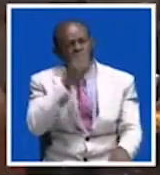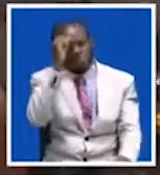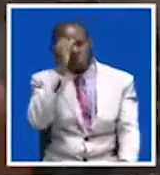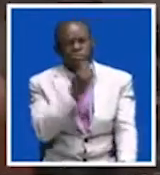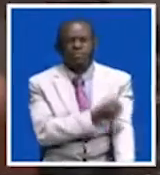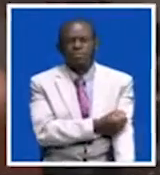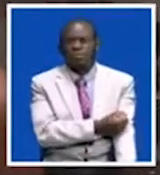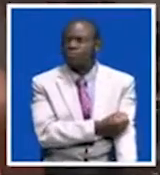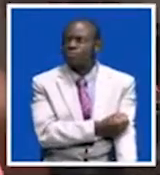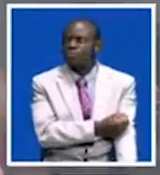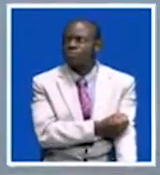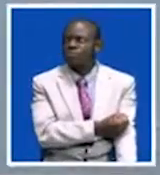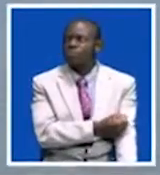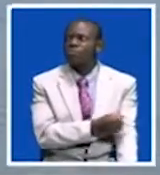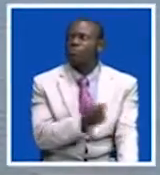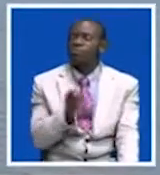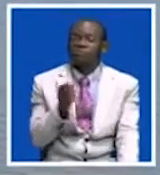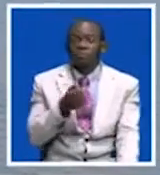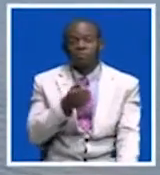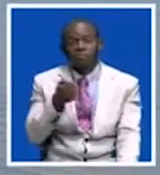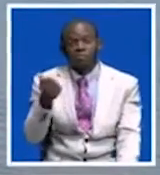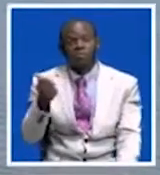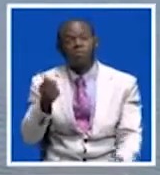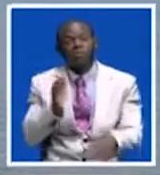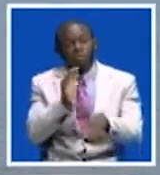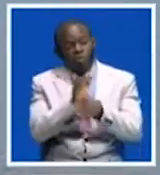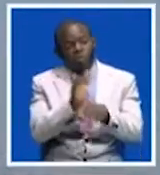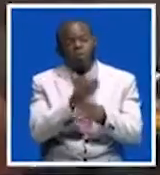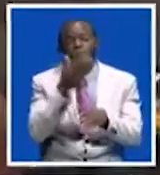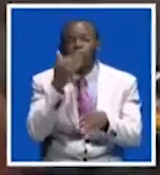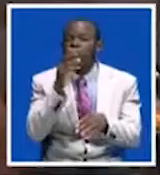for others, the dam should be secured to prevent such happenings.